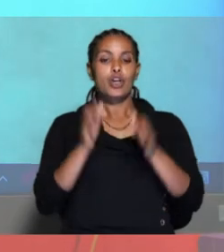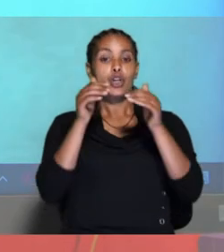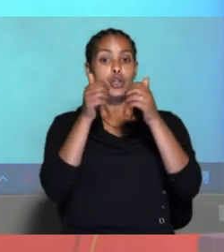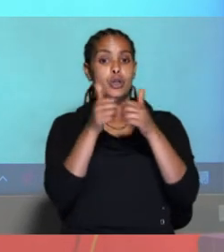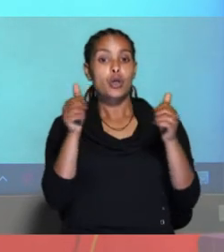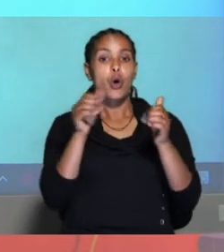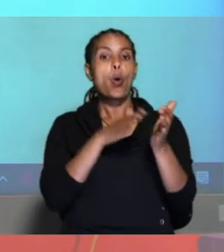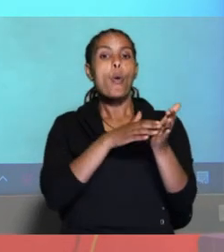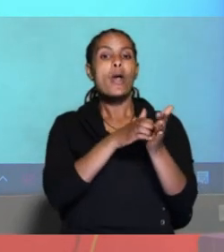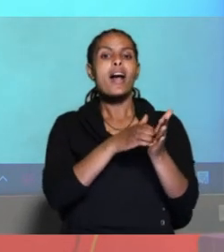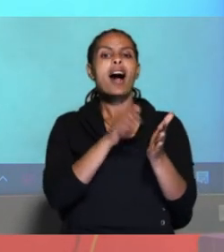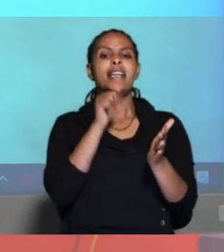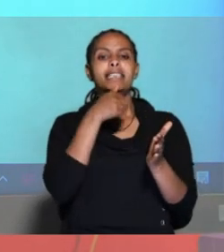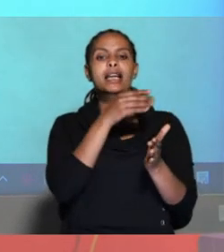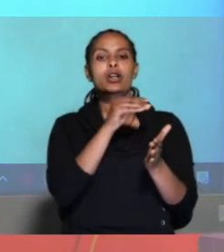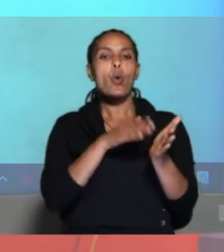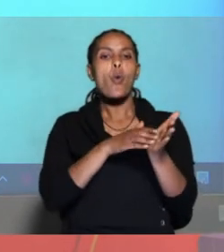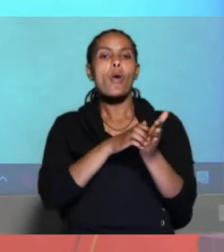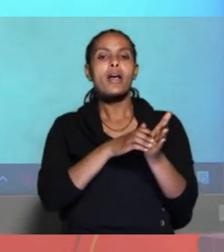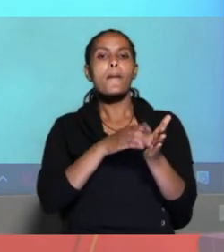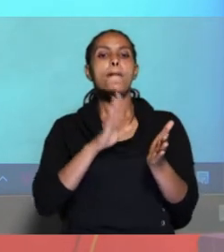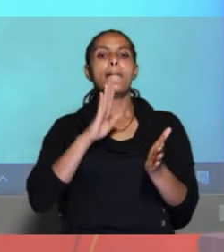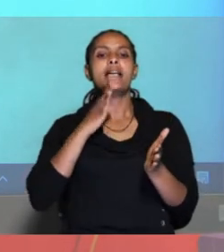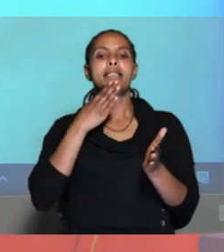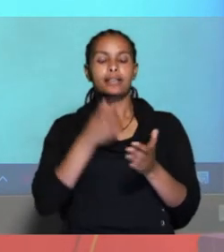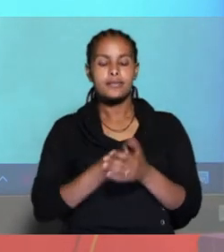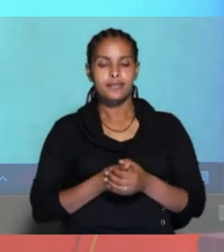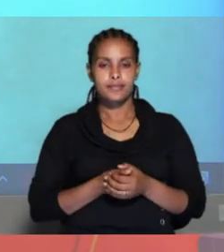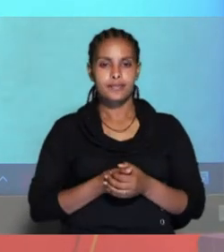Dissociation of weak acids and weak bases.